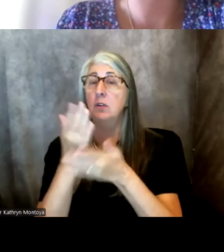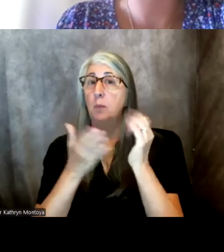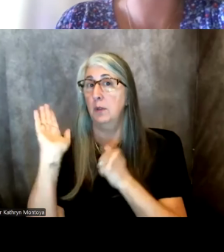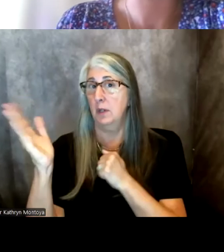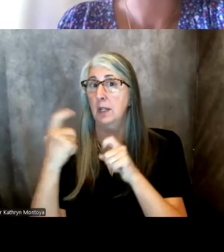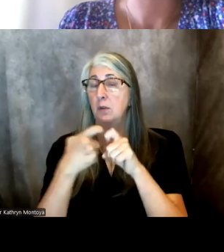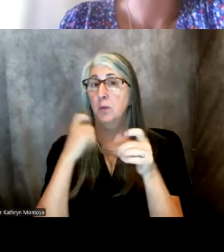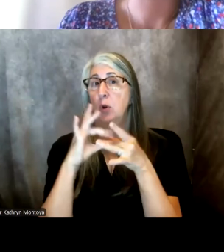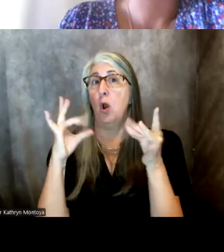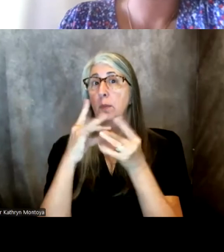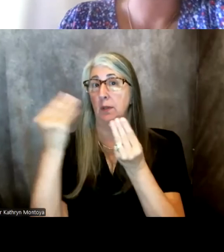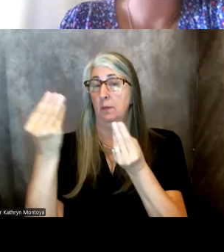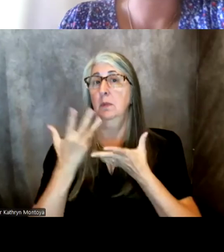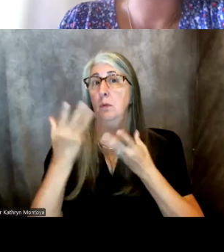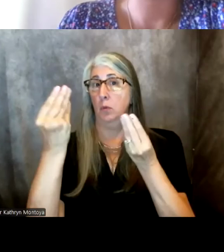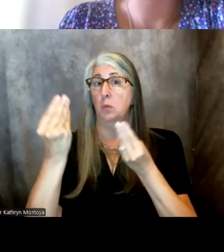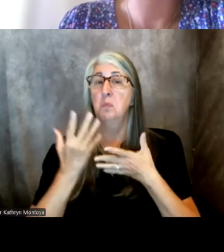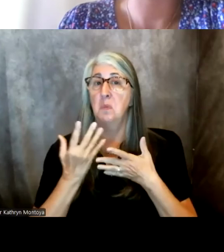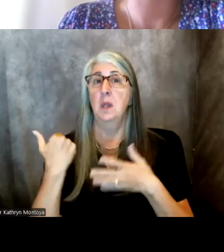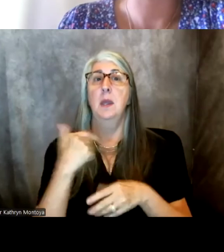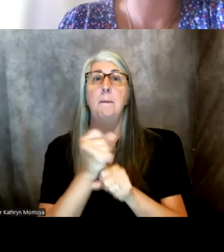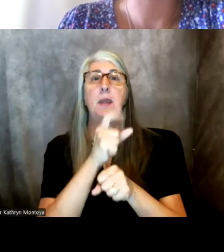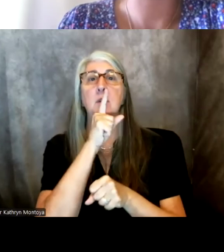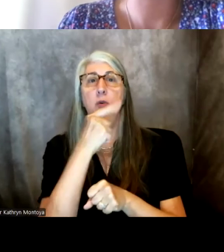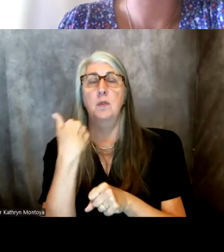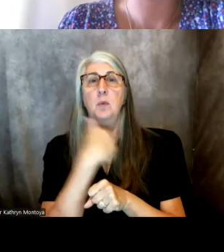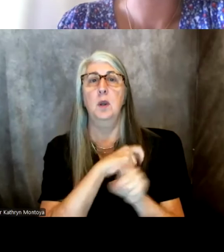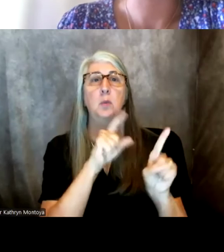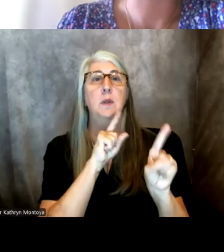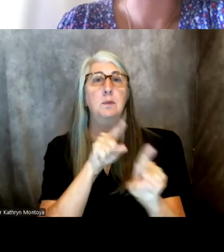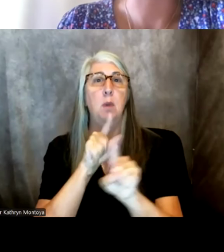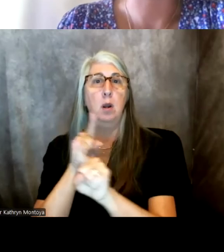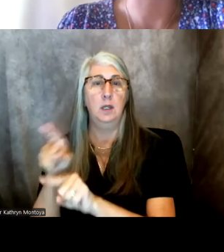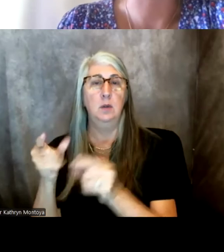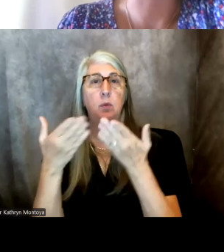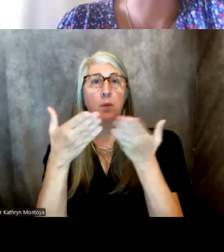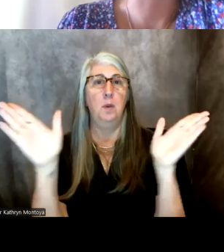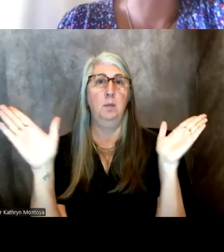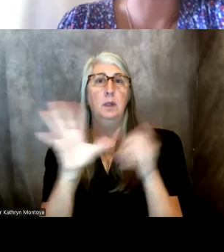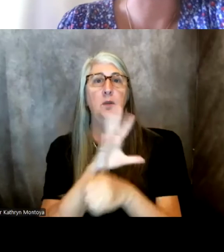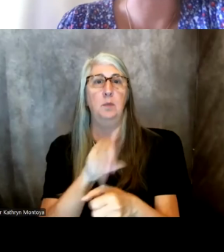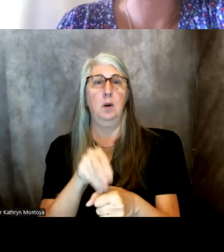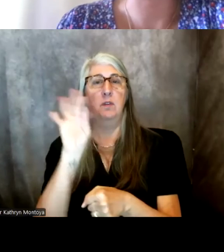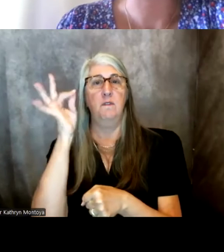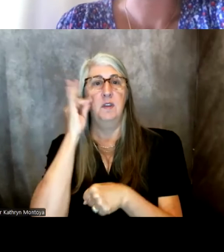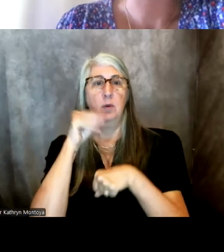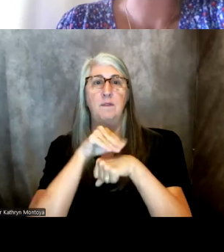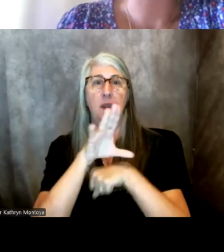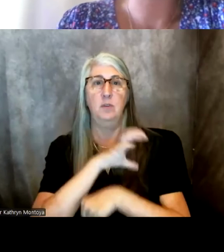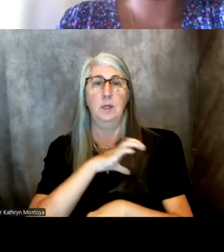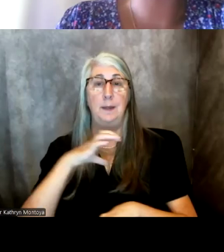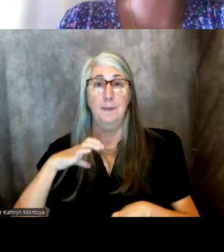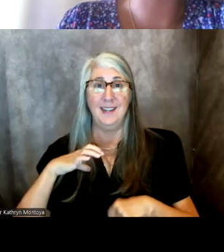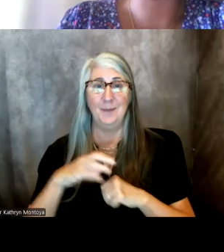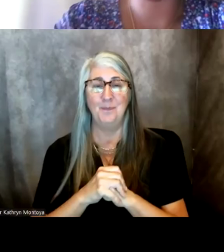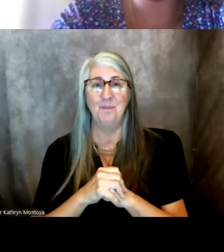just come in, and making sure that we are responding to the public as part of this federal advisory committee. So